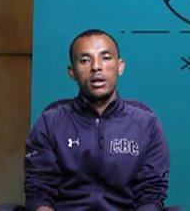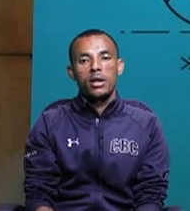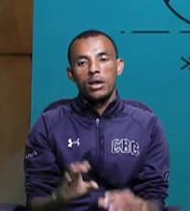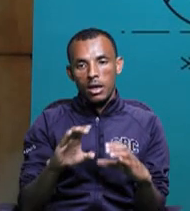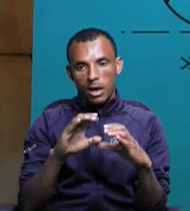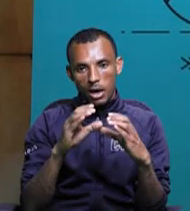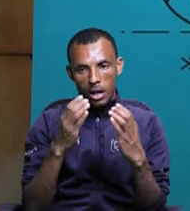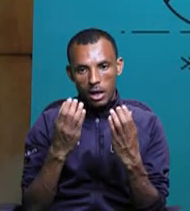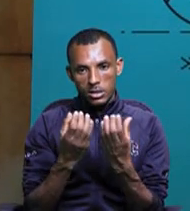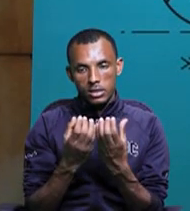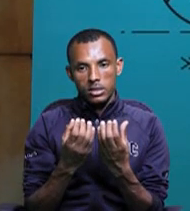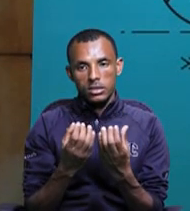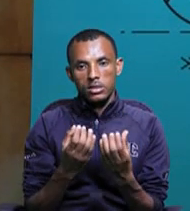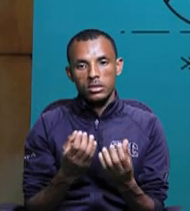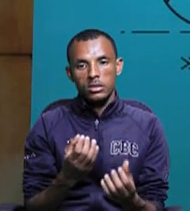class